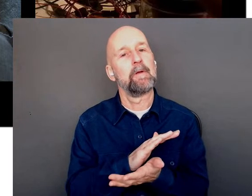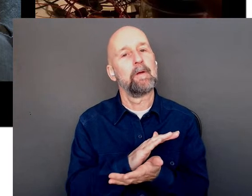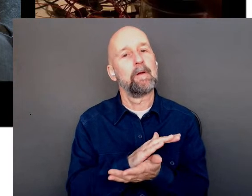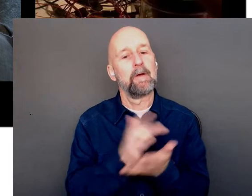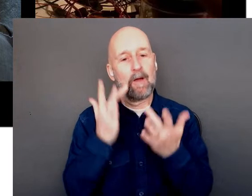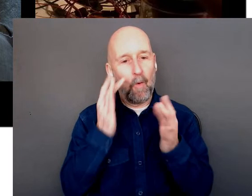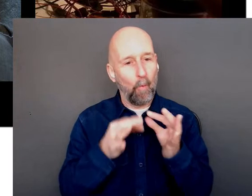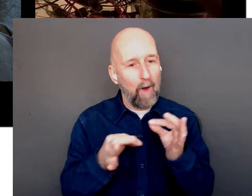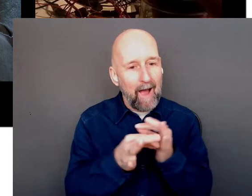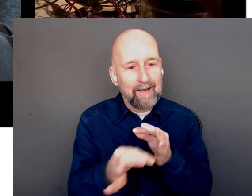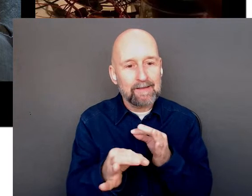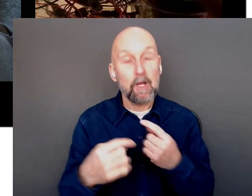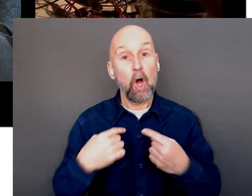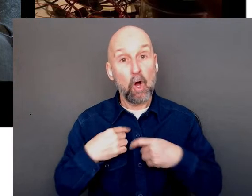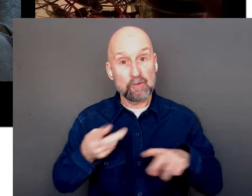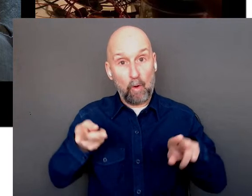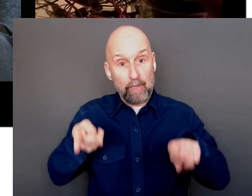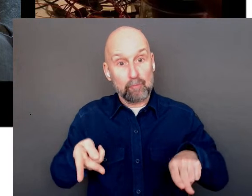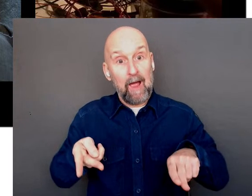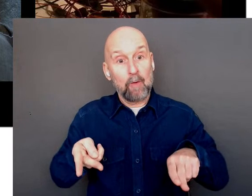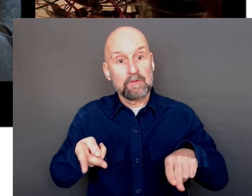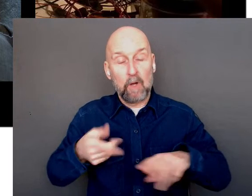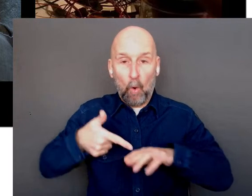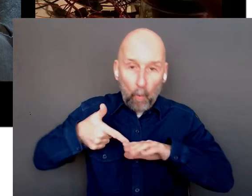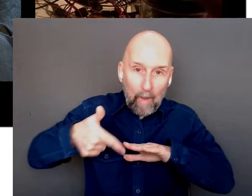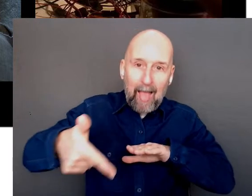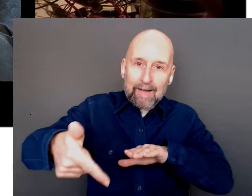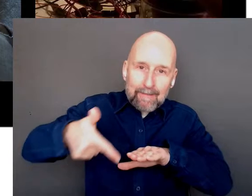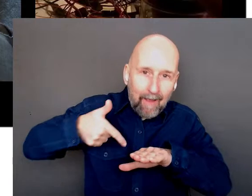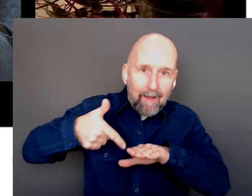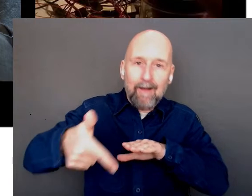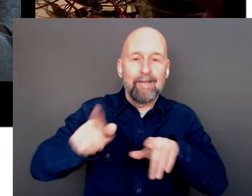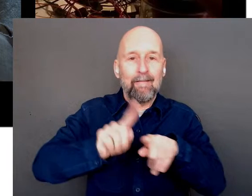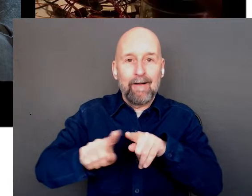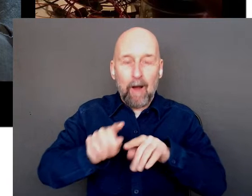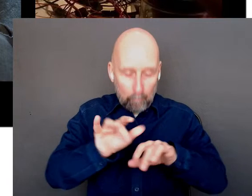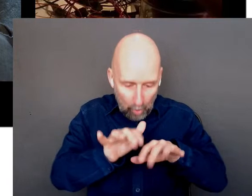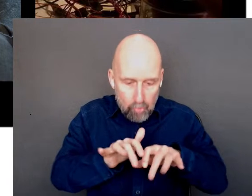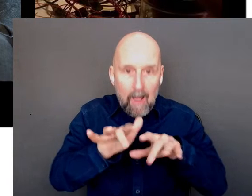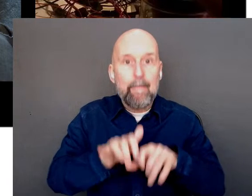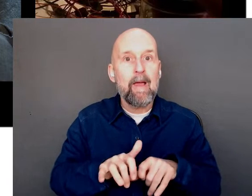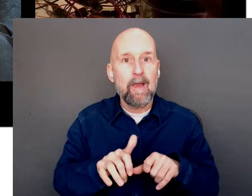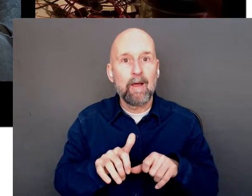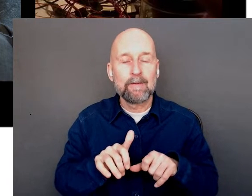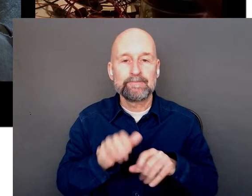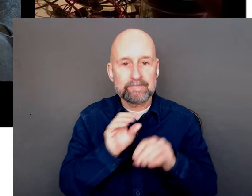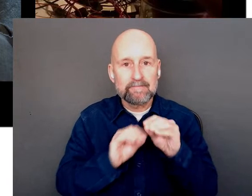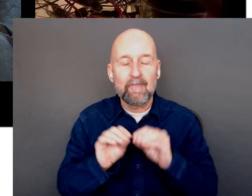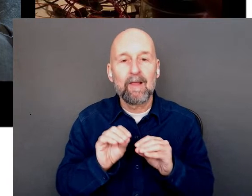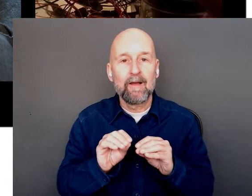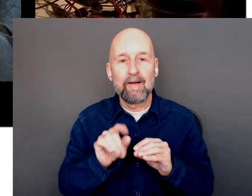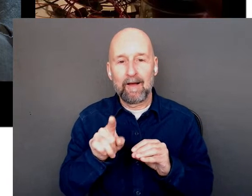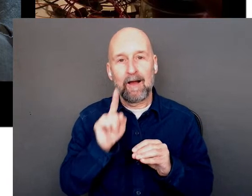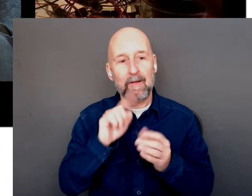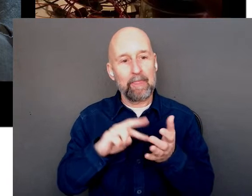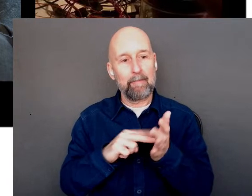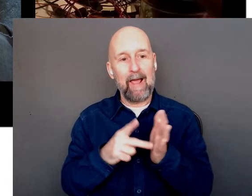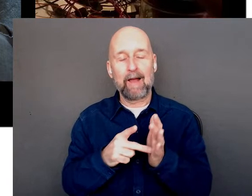on the ground just welding stuff and programming. Like here we have a plant that reacts to touch.